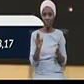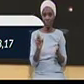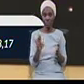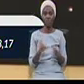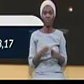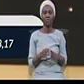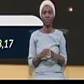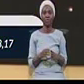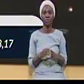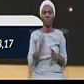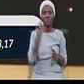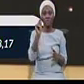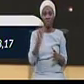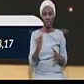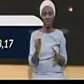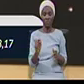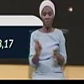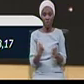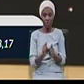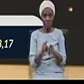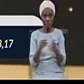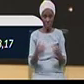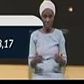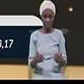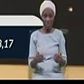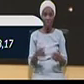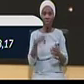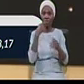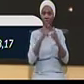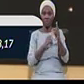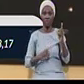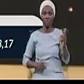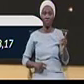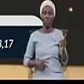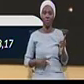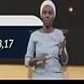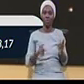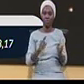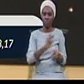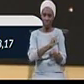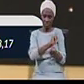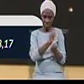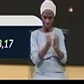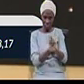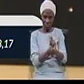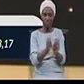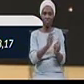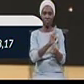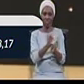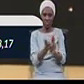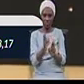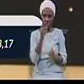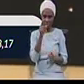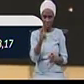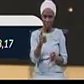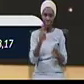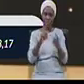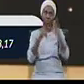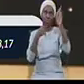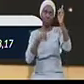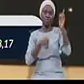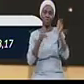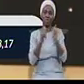wherefore also now, says the Lord, turn ye even to me with all your heart, with